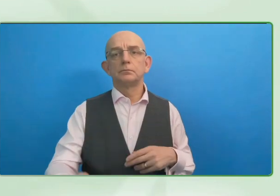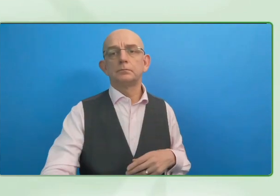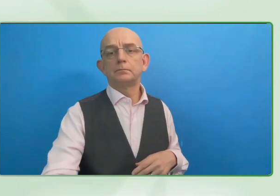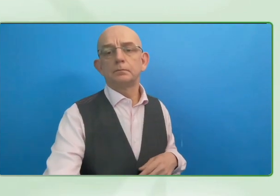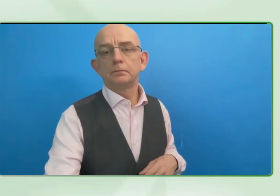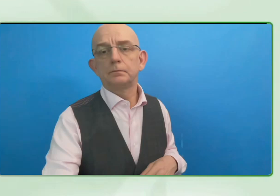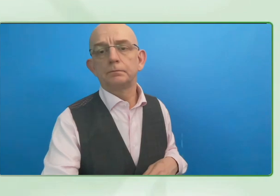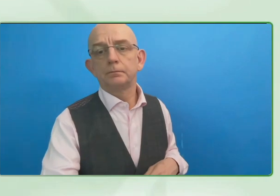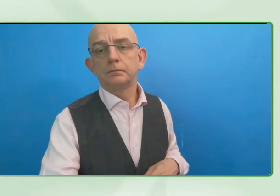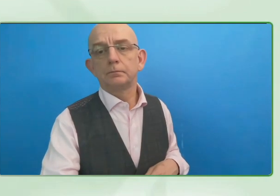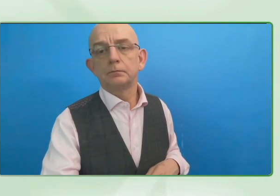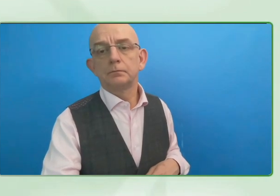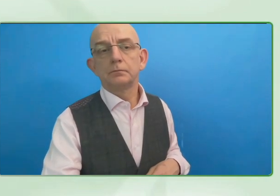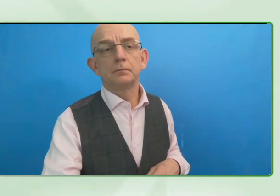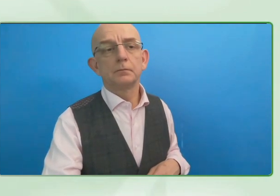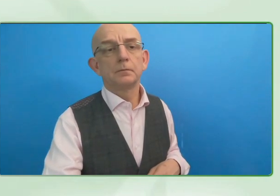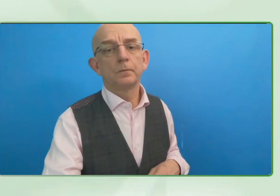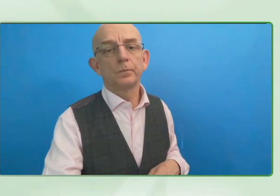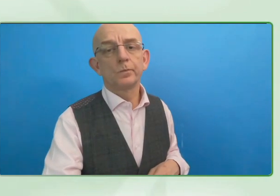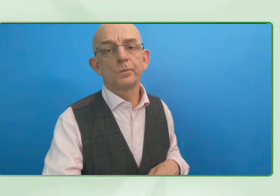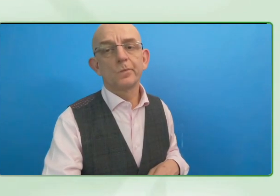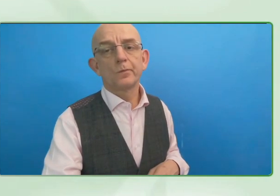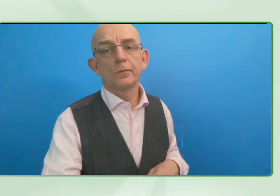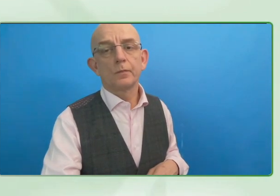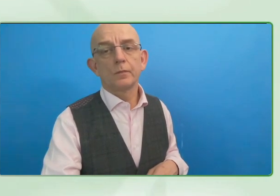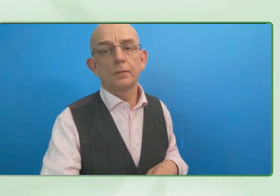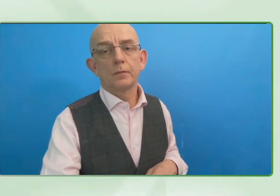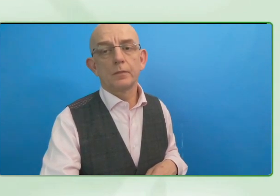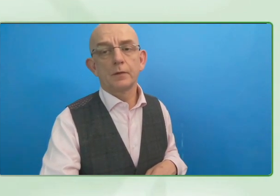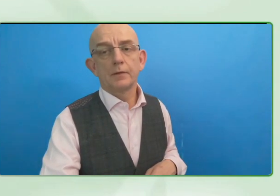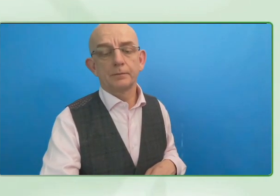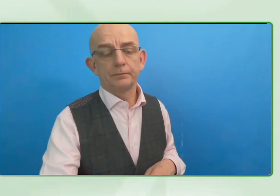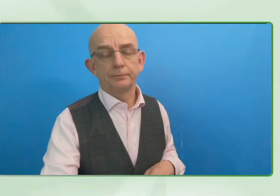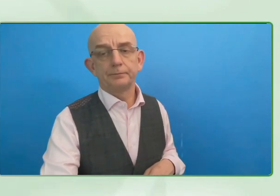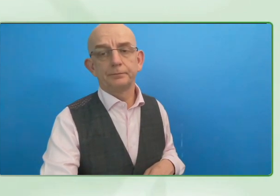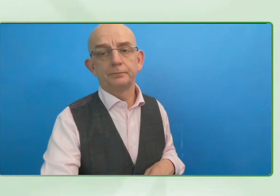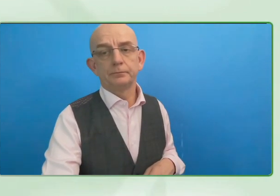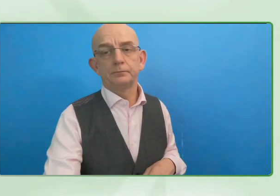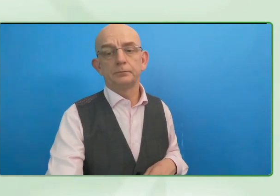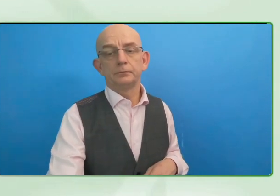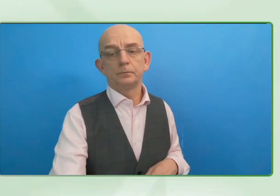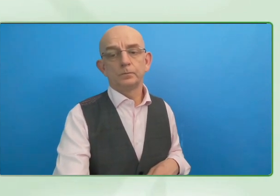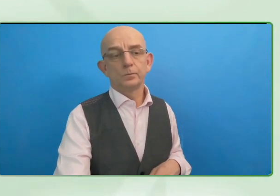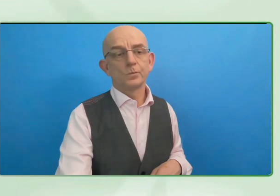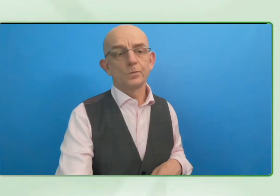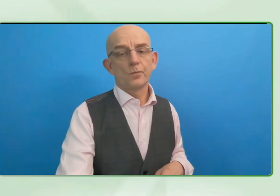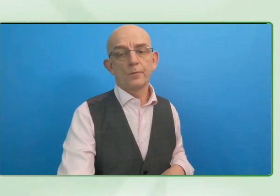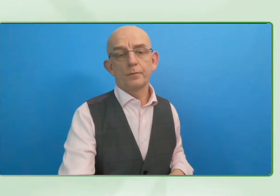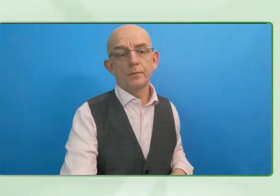But now in this time, this was like in the 80s. Communication wasn't like it is today.